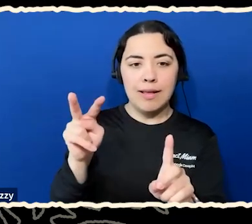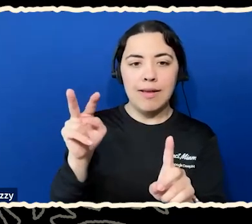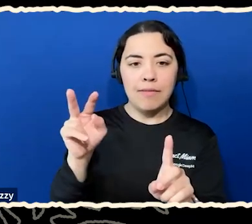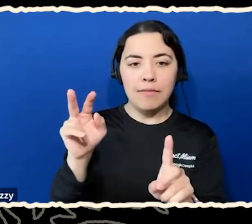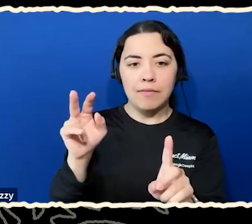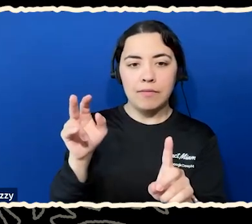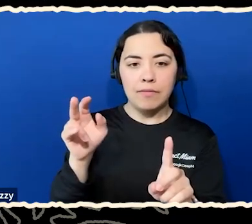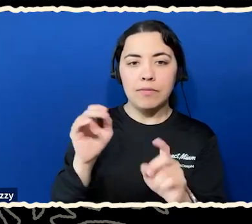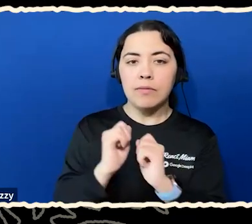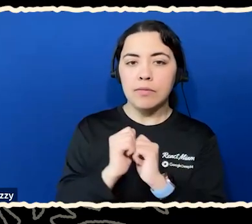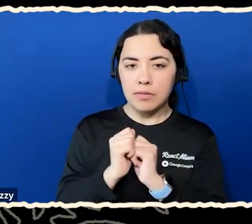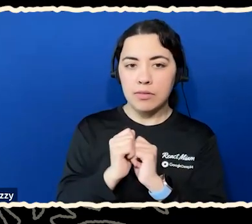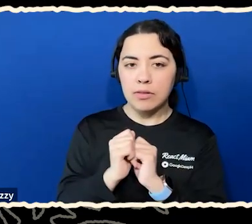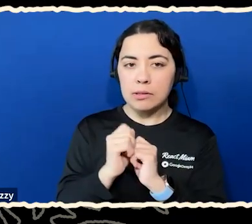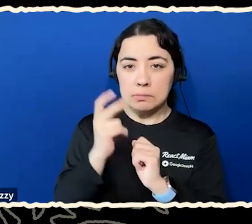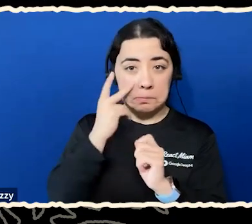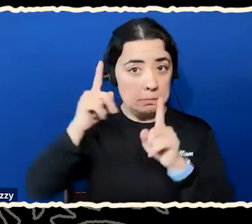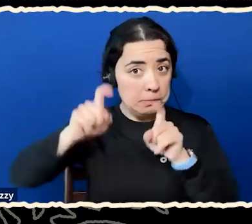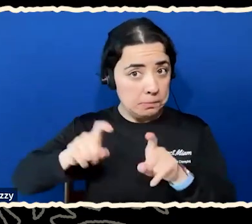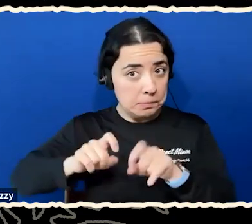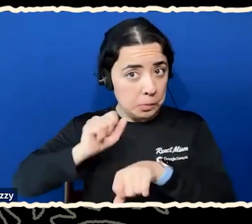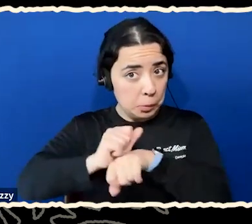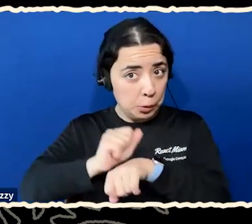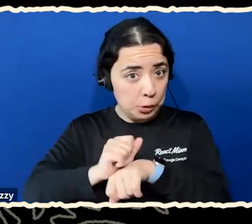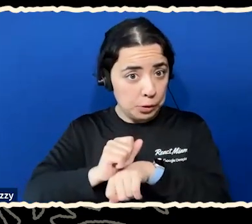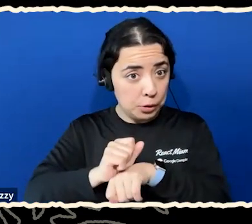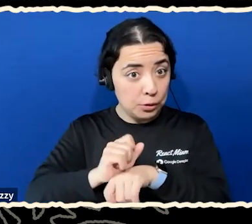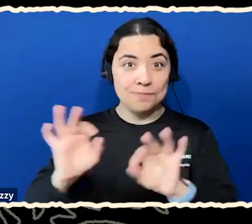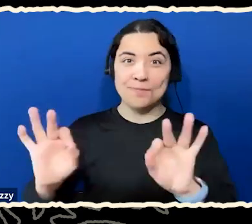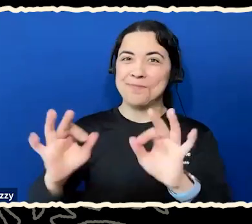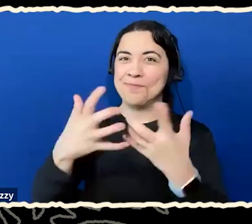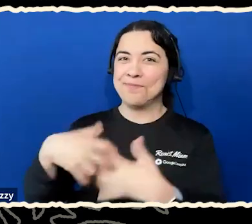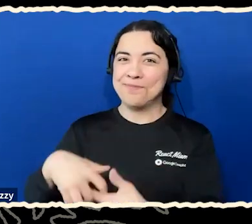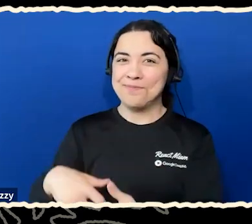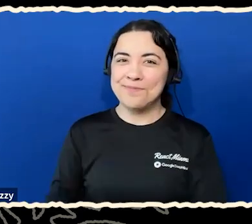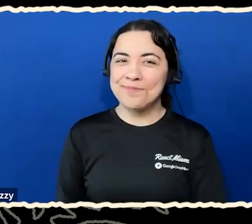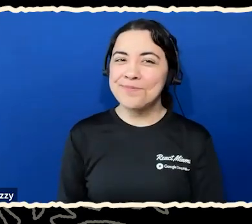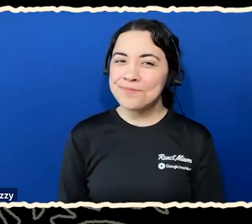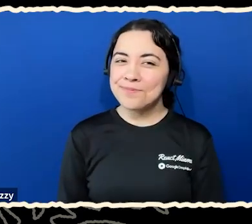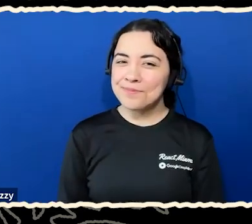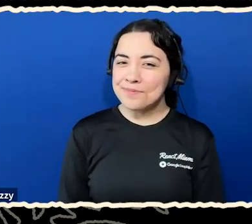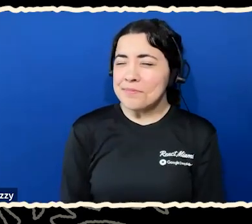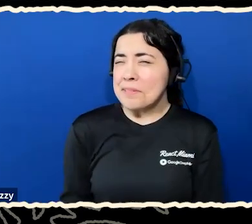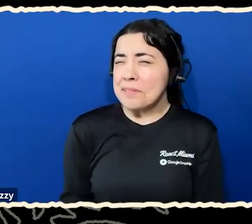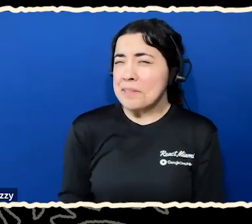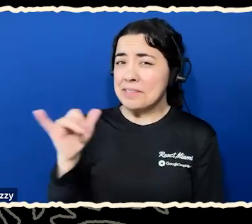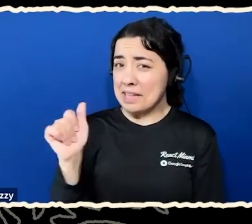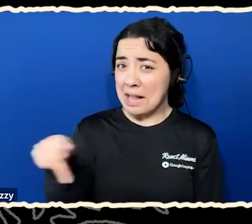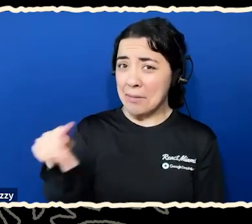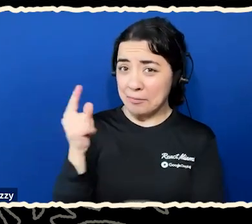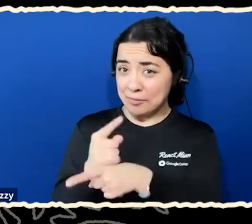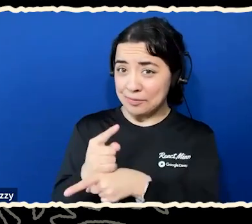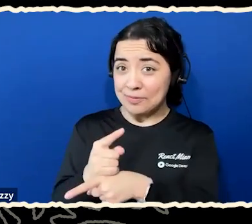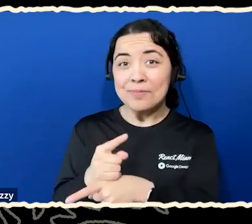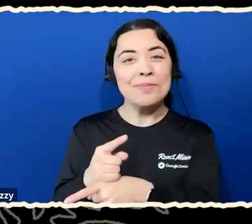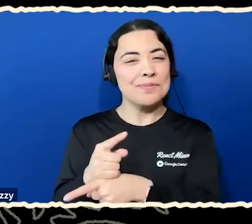Let's see if it's going to work. There we go. Feels like an app now, huh? Pretty